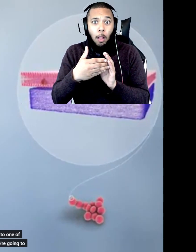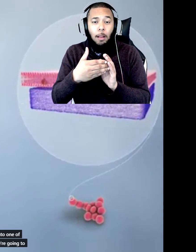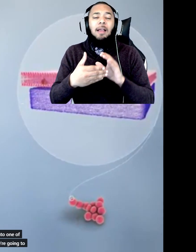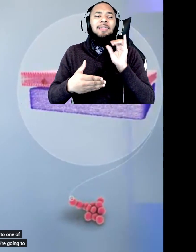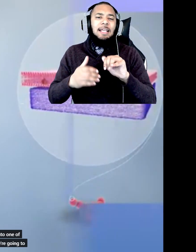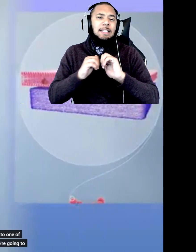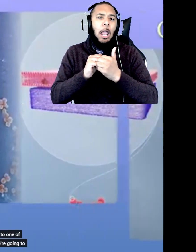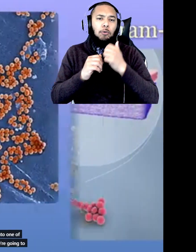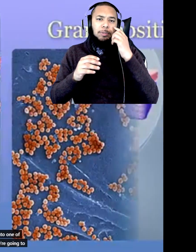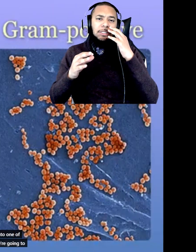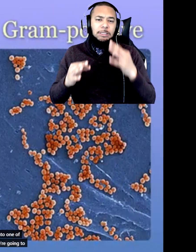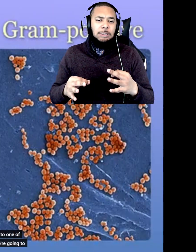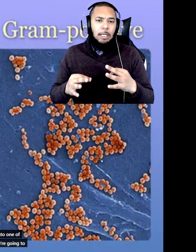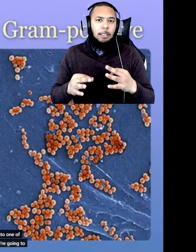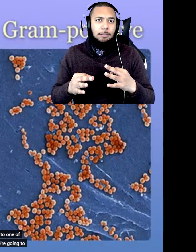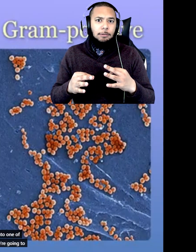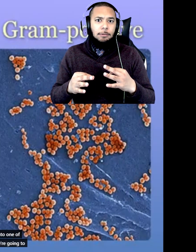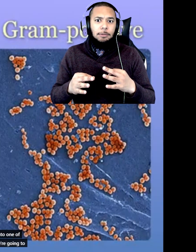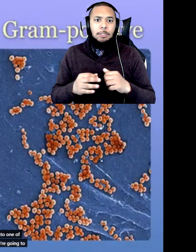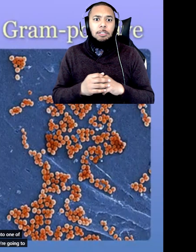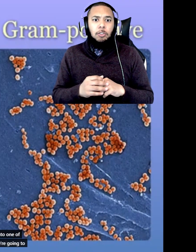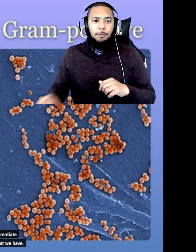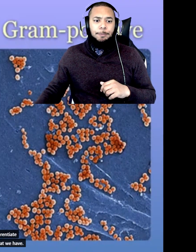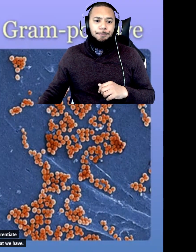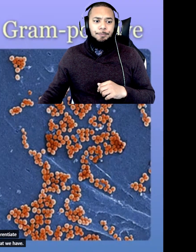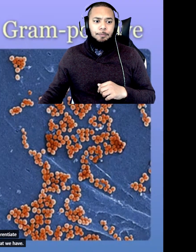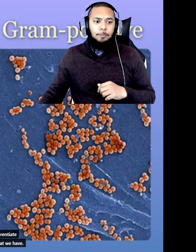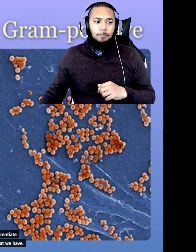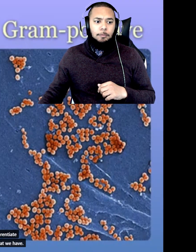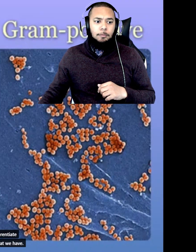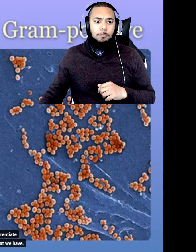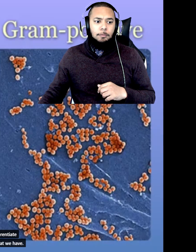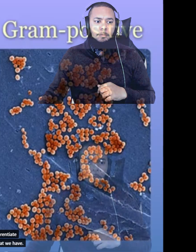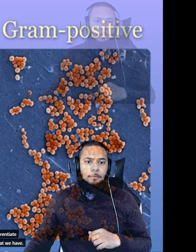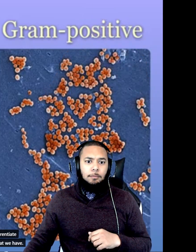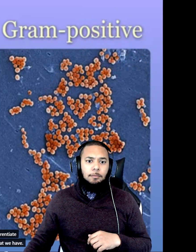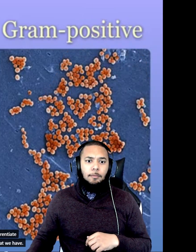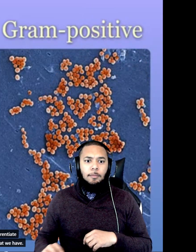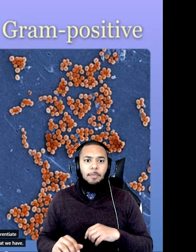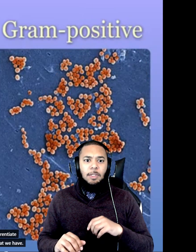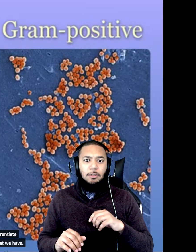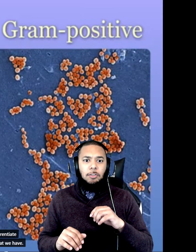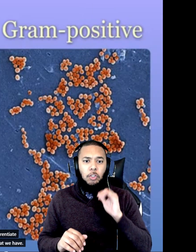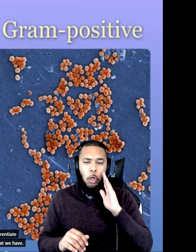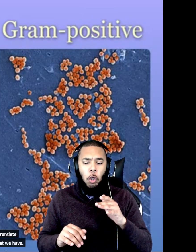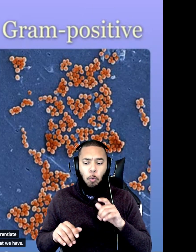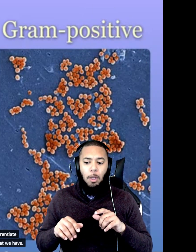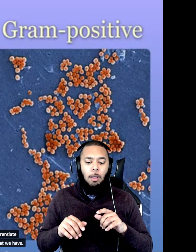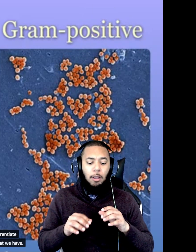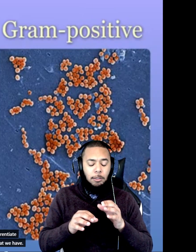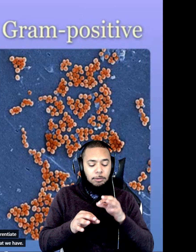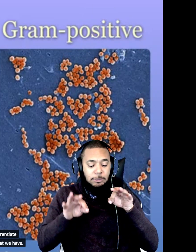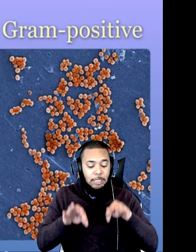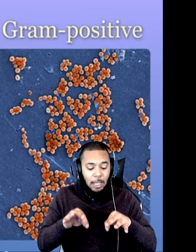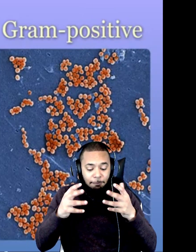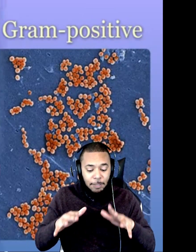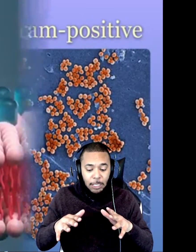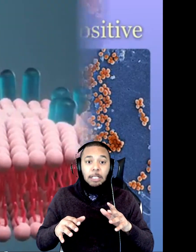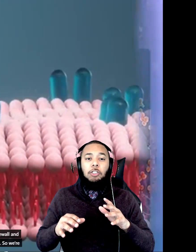bacteria into one of these two groups, which we're going to kind of allow us to differentiate all the different bacteria that we